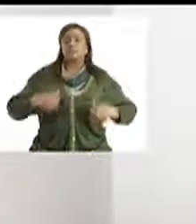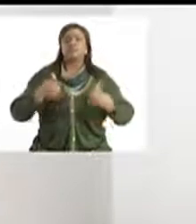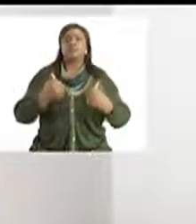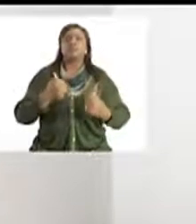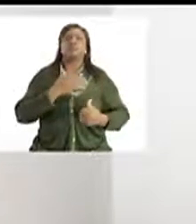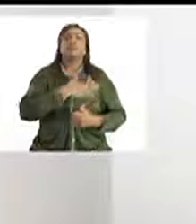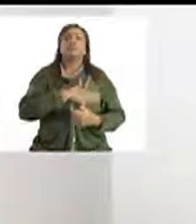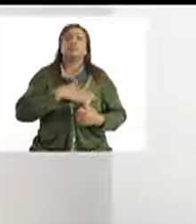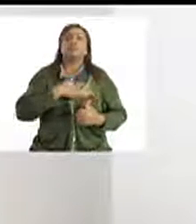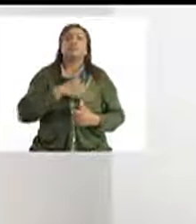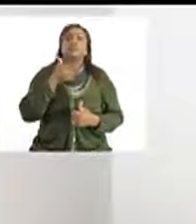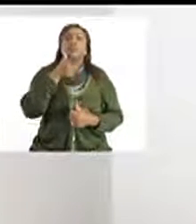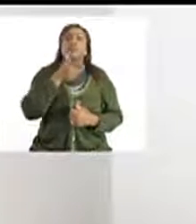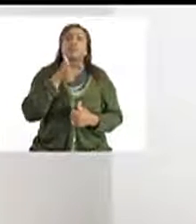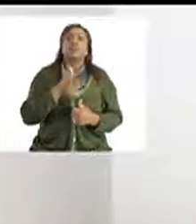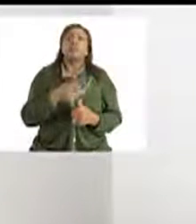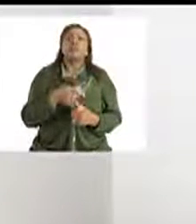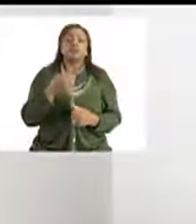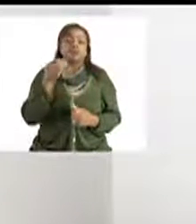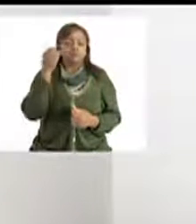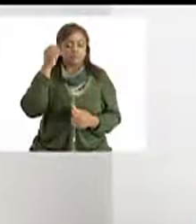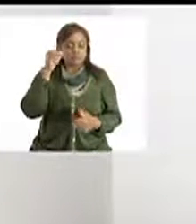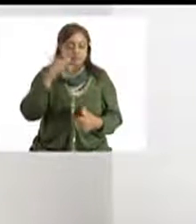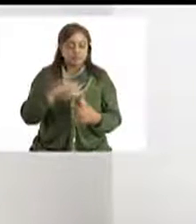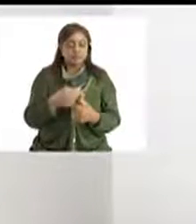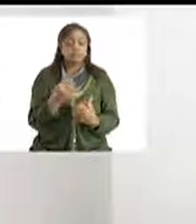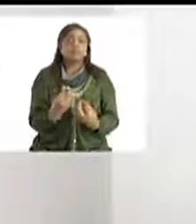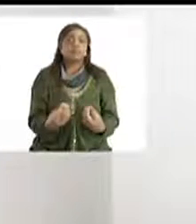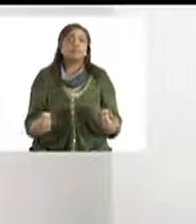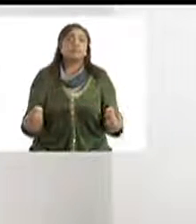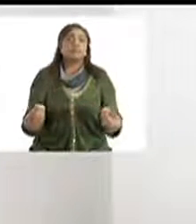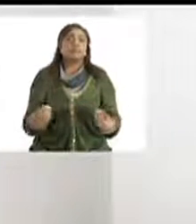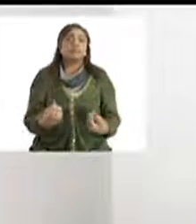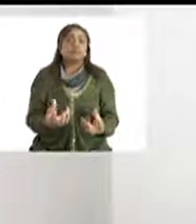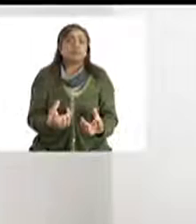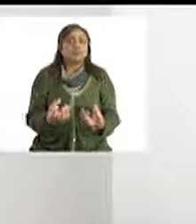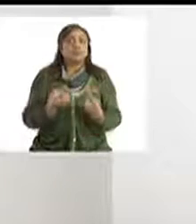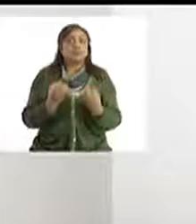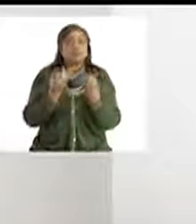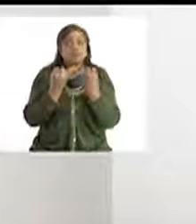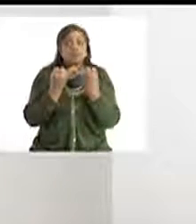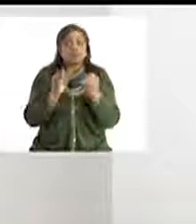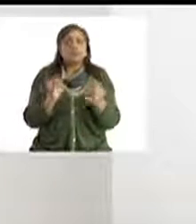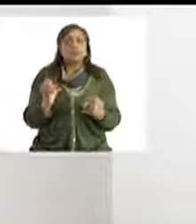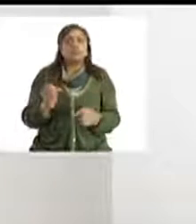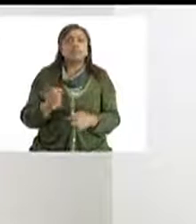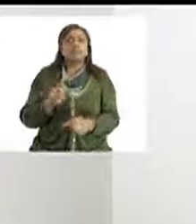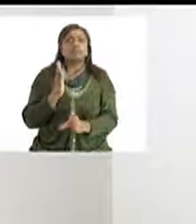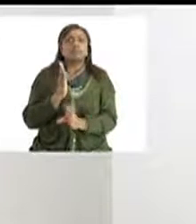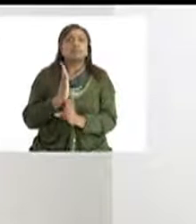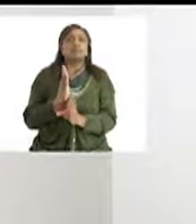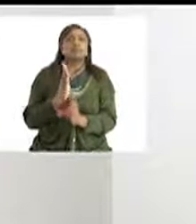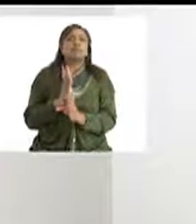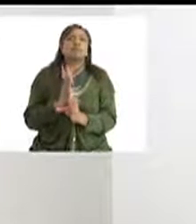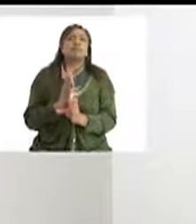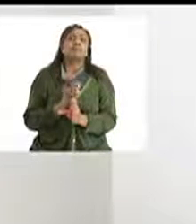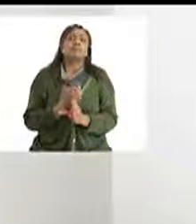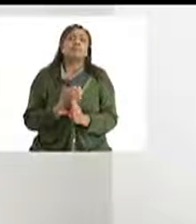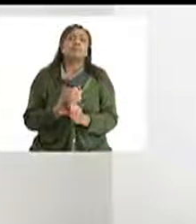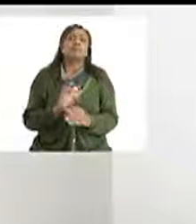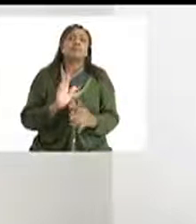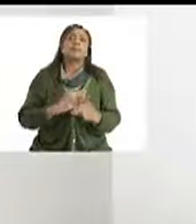You know, as young children, as adolescents, you need to have information on sexual